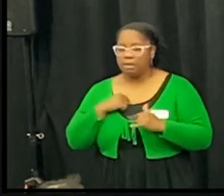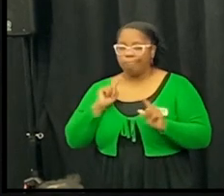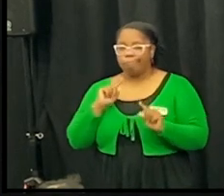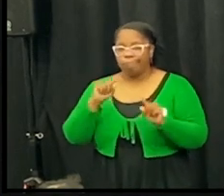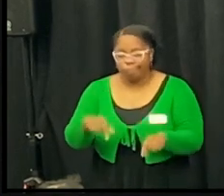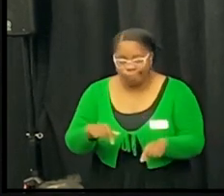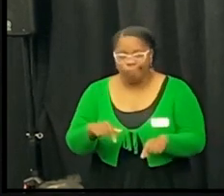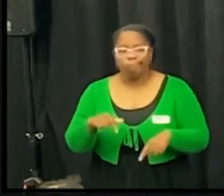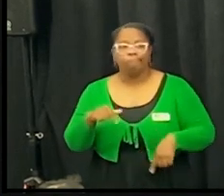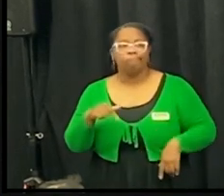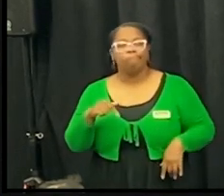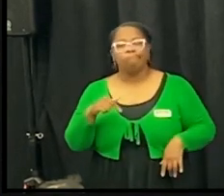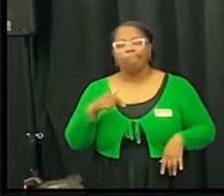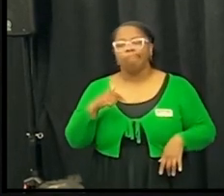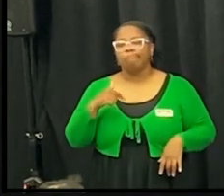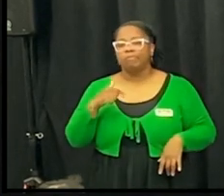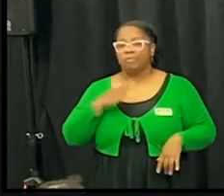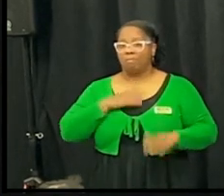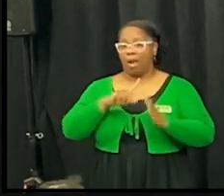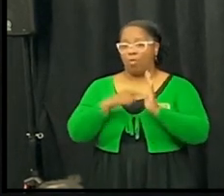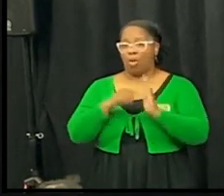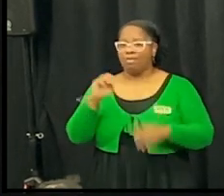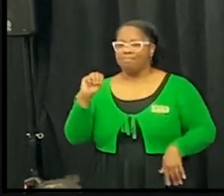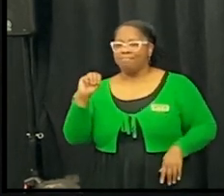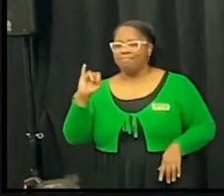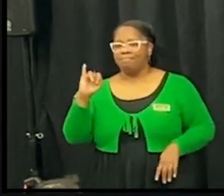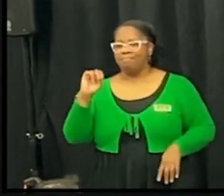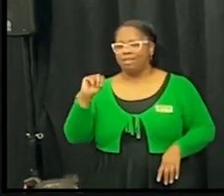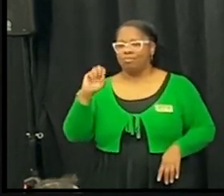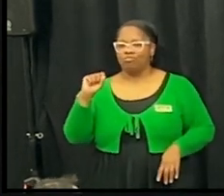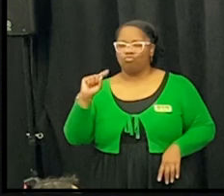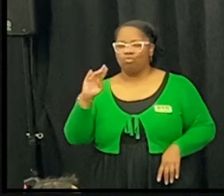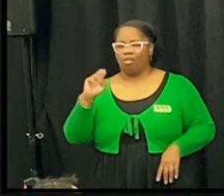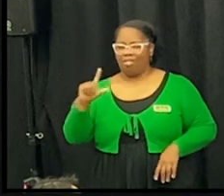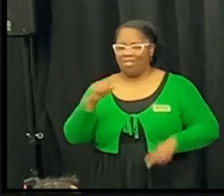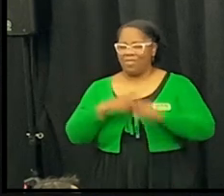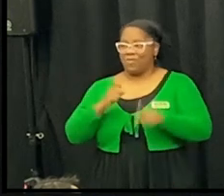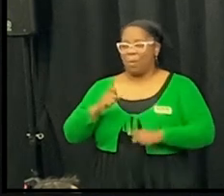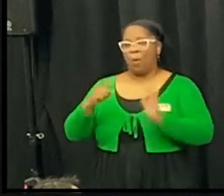playing the role of a minstrel in Once Upon a Mattress.